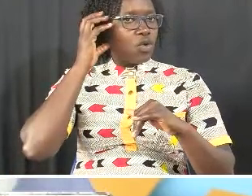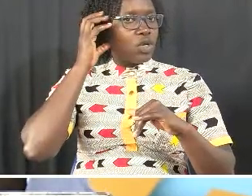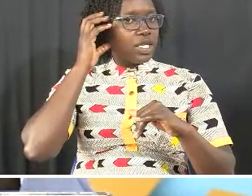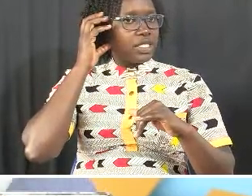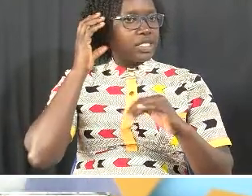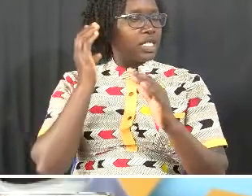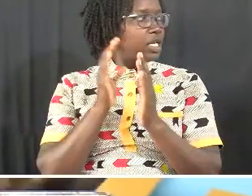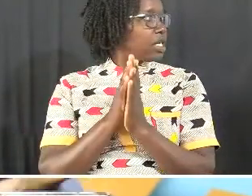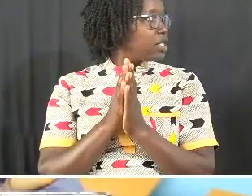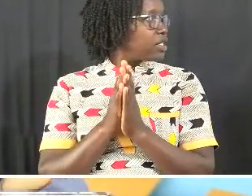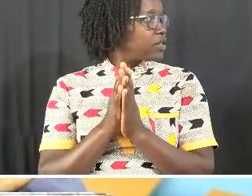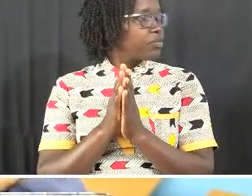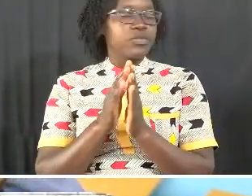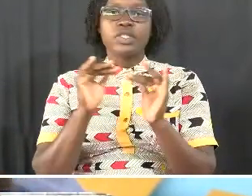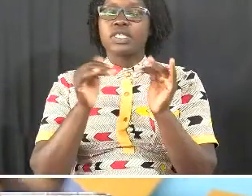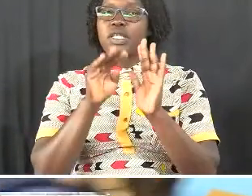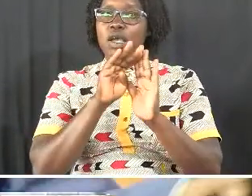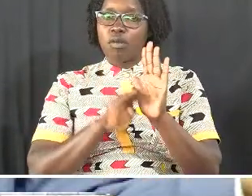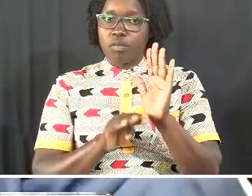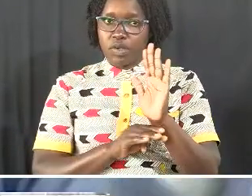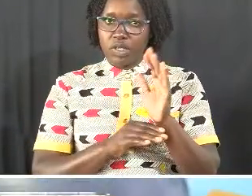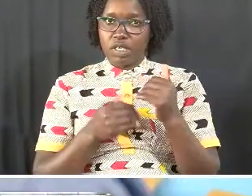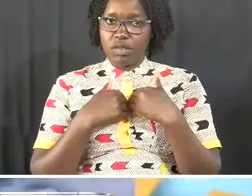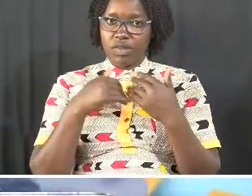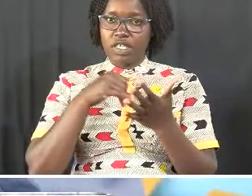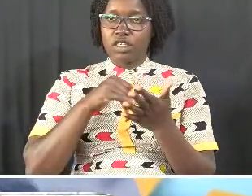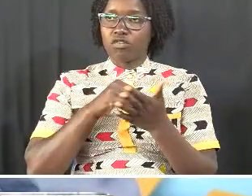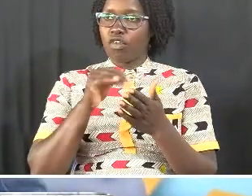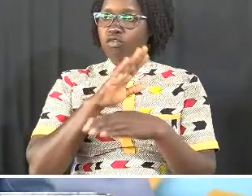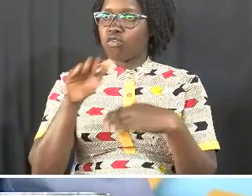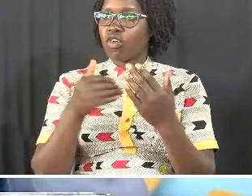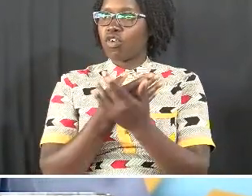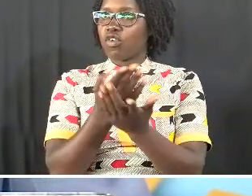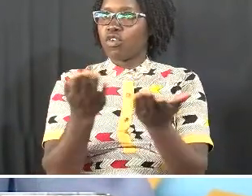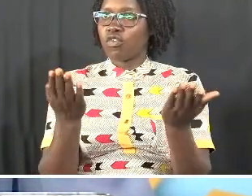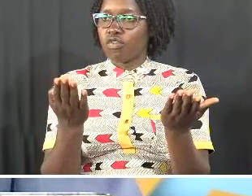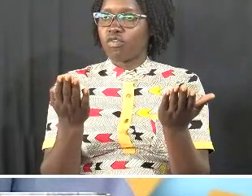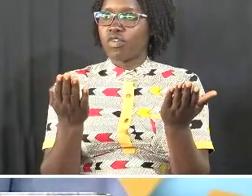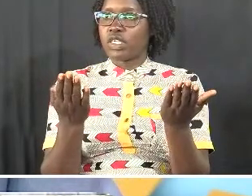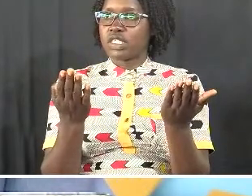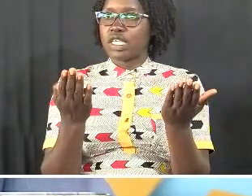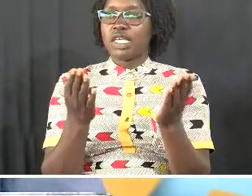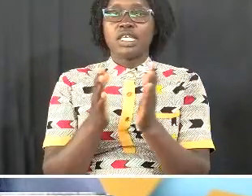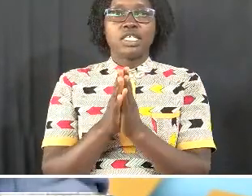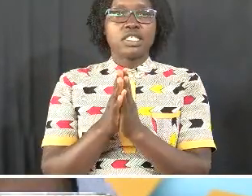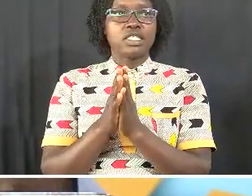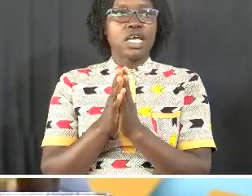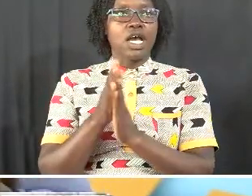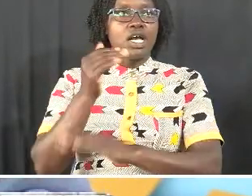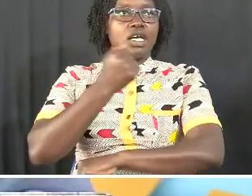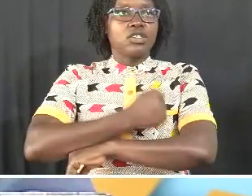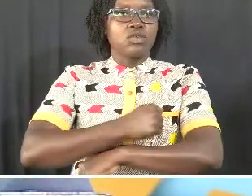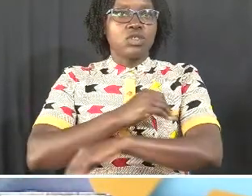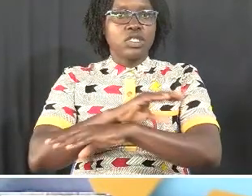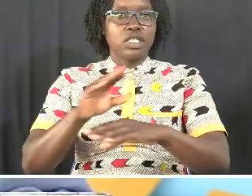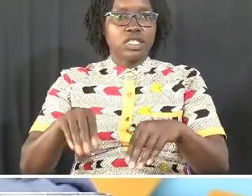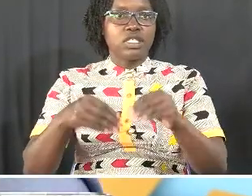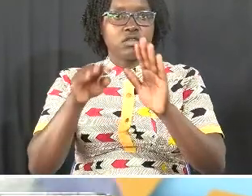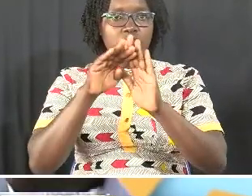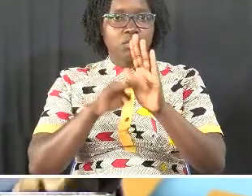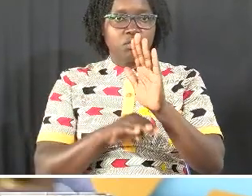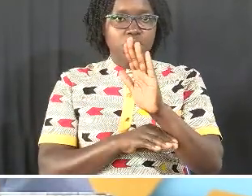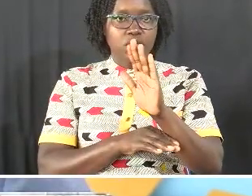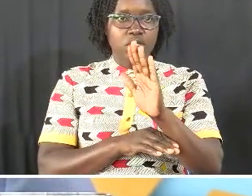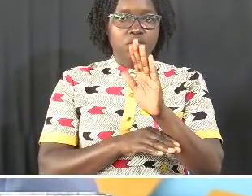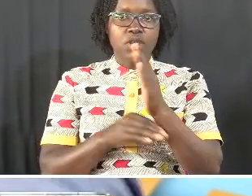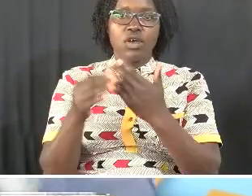have new programs that can involve all of us. It is a postgraduate school, but they're offering programs that, like